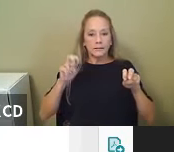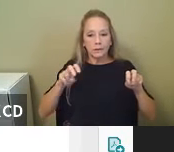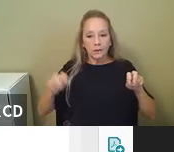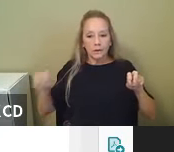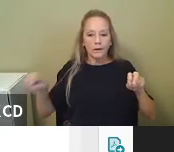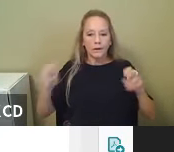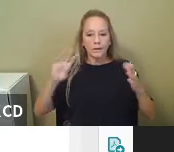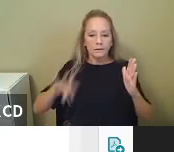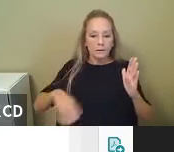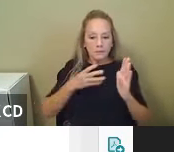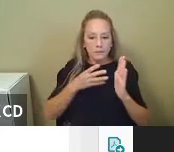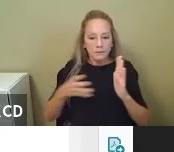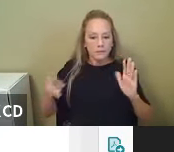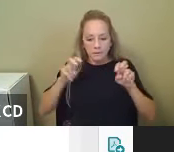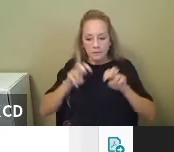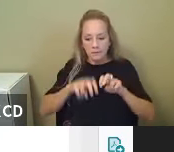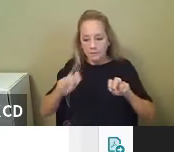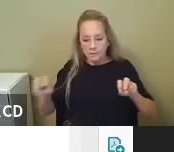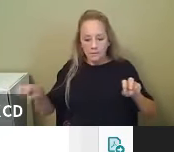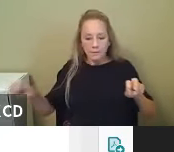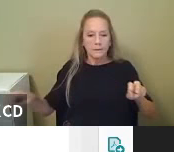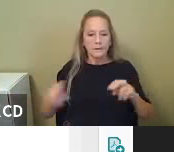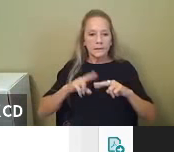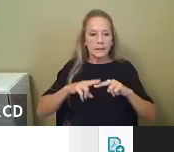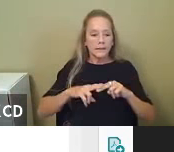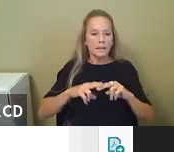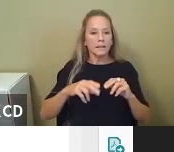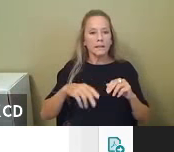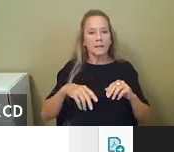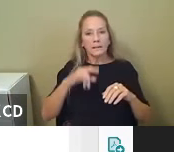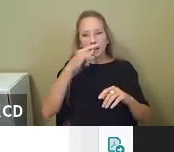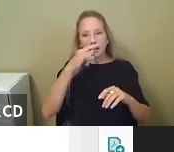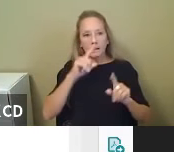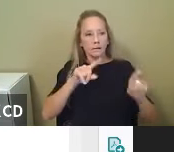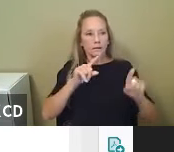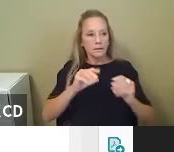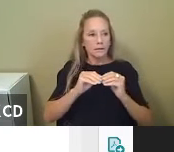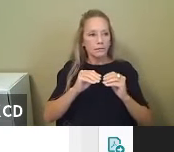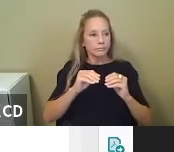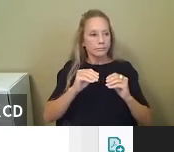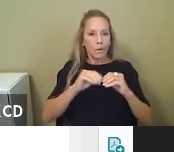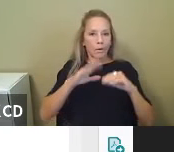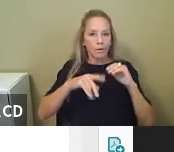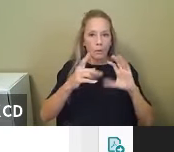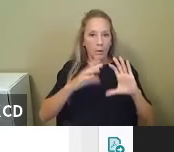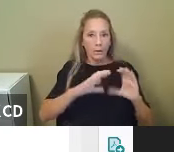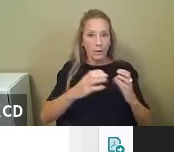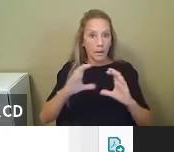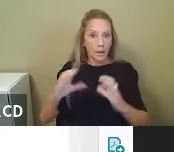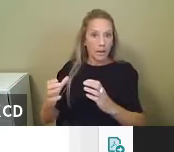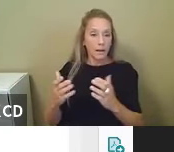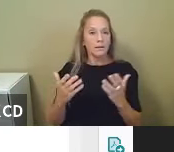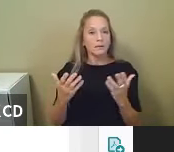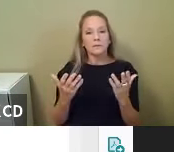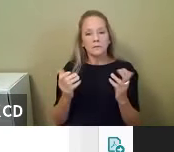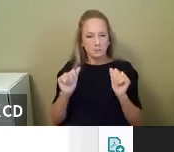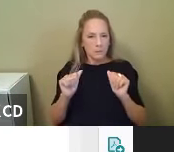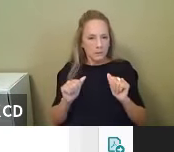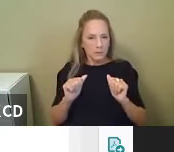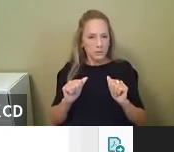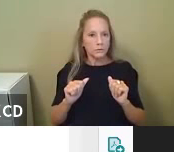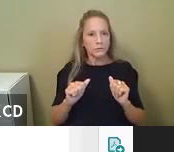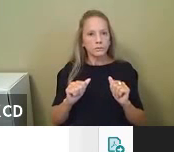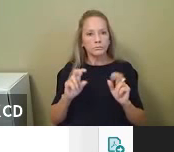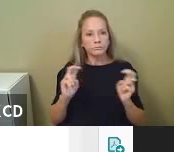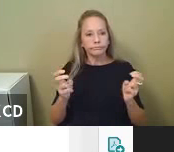Dr. Buchanan said, there's, students going to multiple classes. So you have to look in, there's potential for exposures at all of